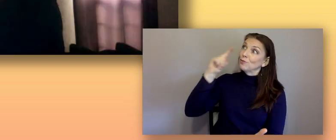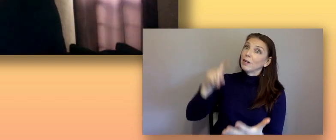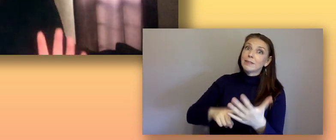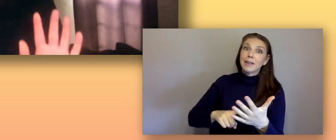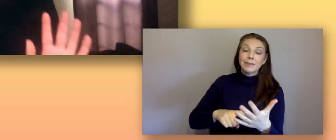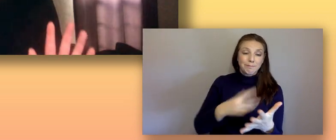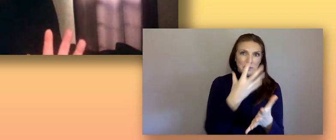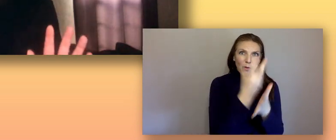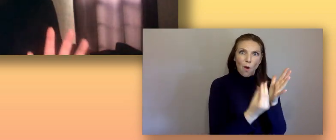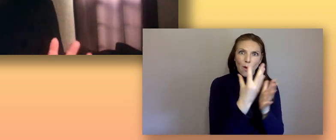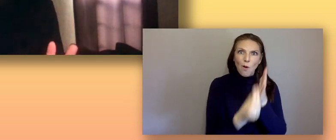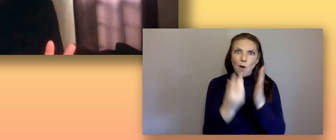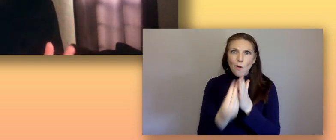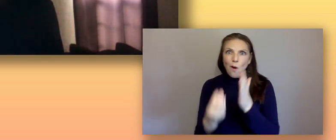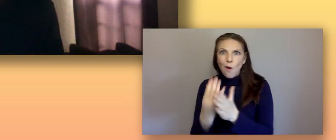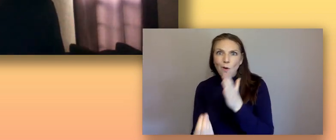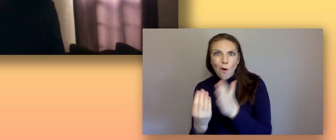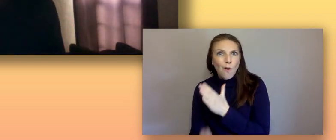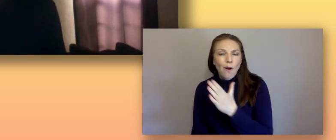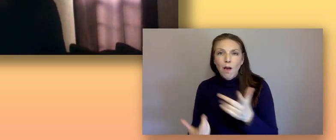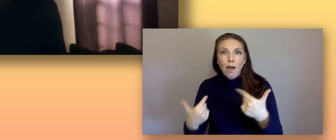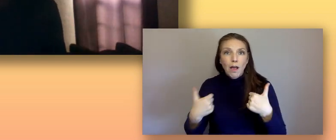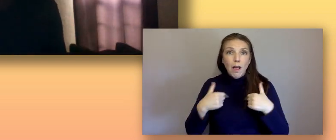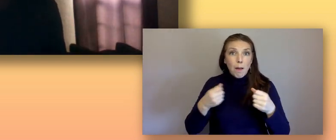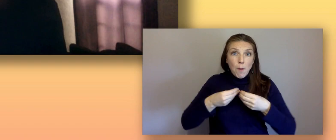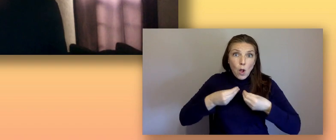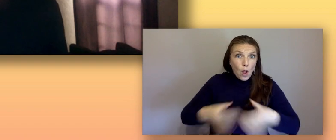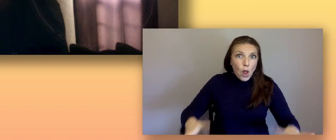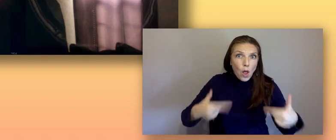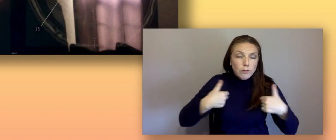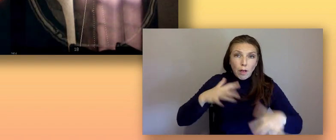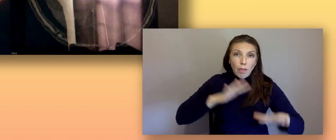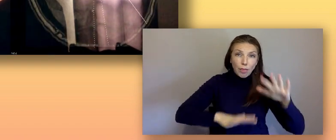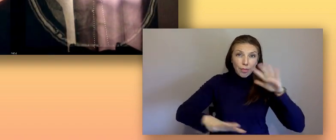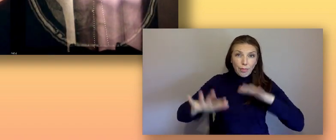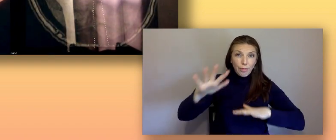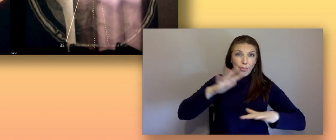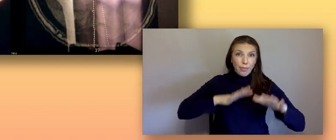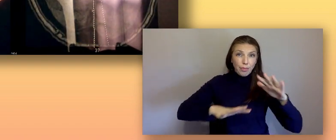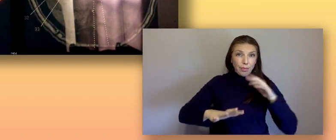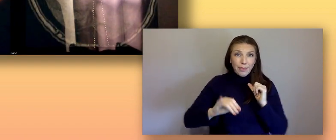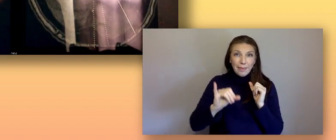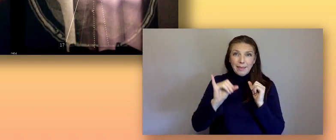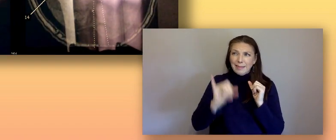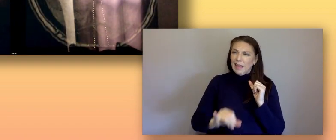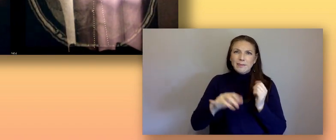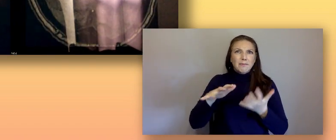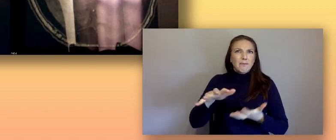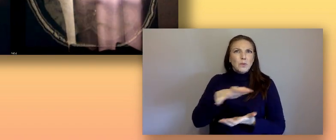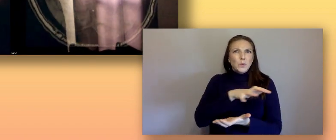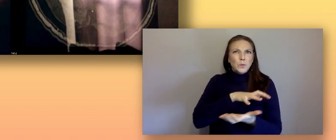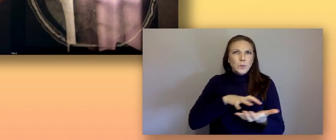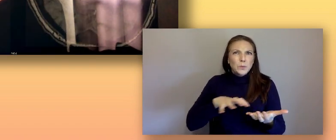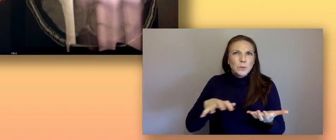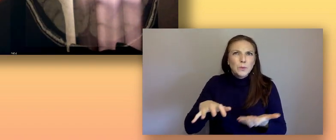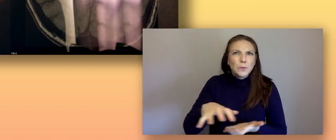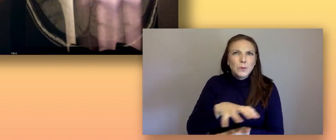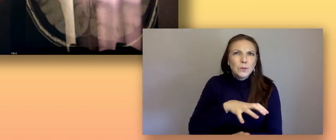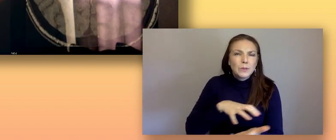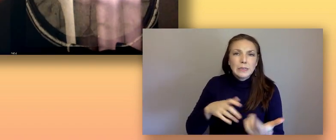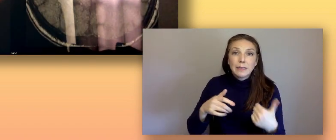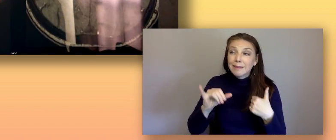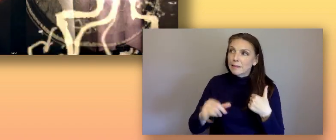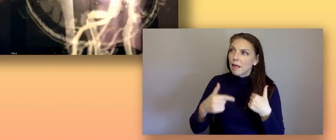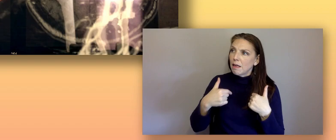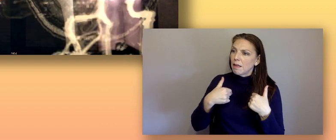faces. I won't understand what has happened for a very long time. Having a brain injury is confusing because you don't know what